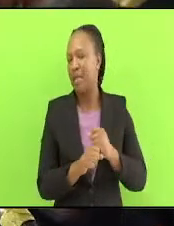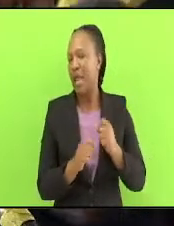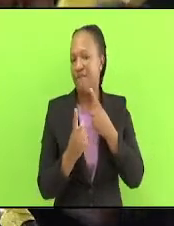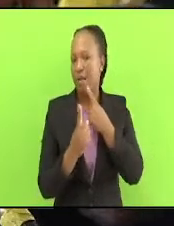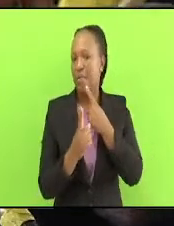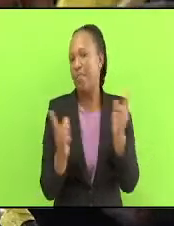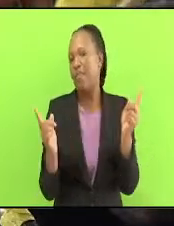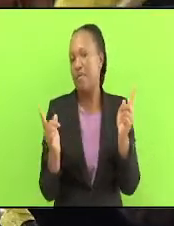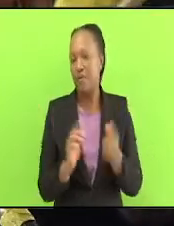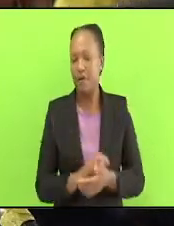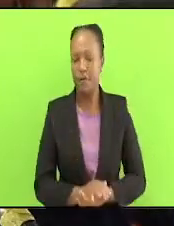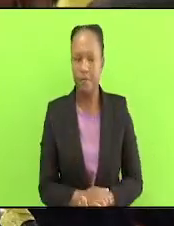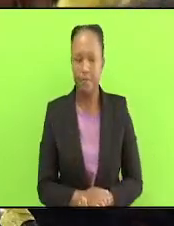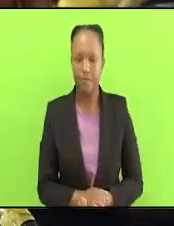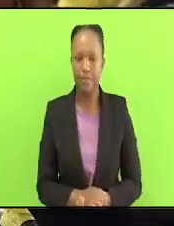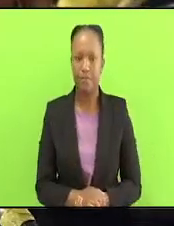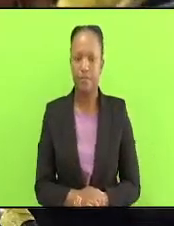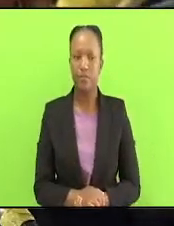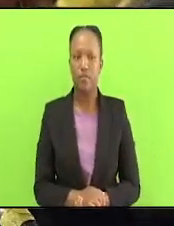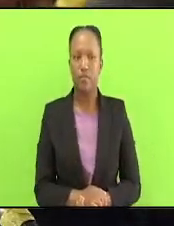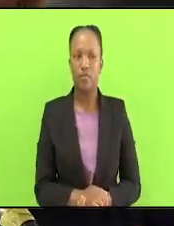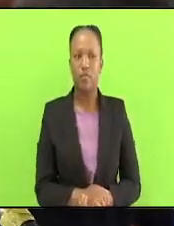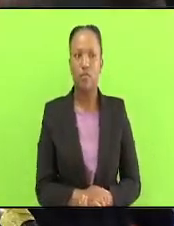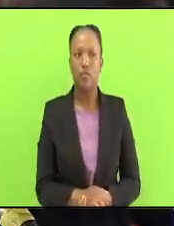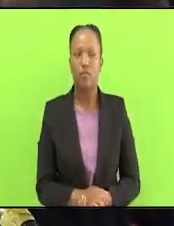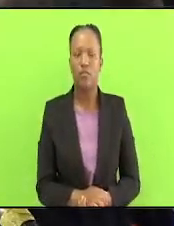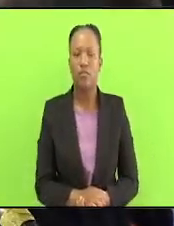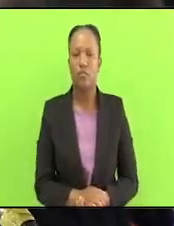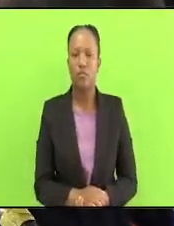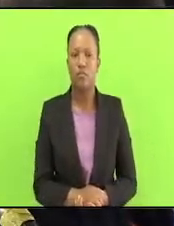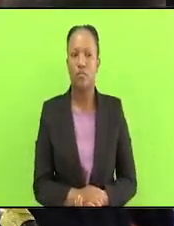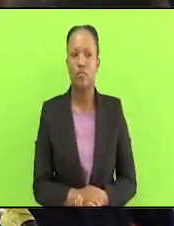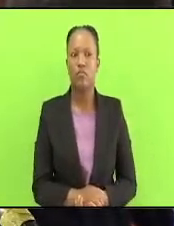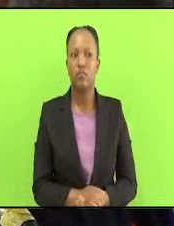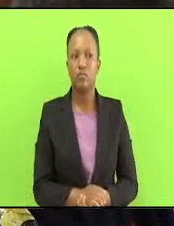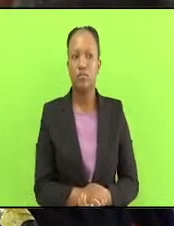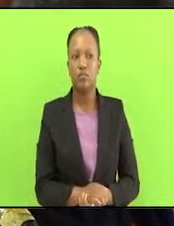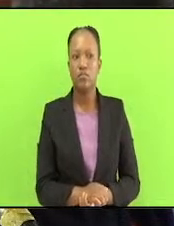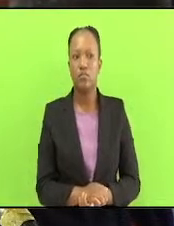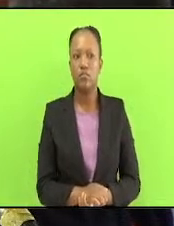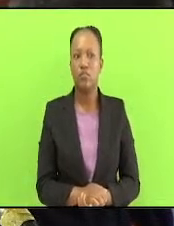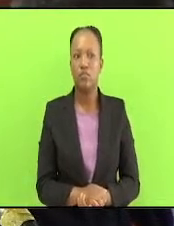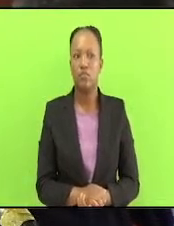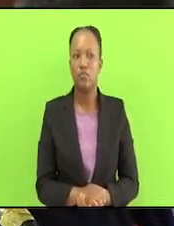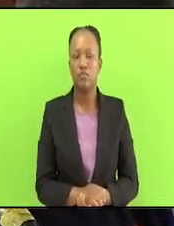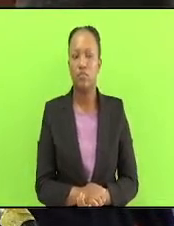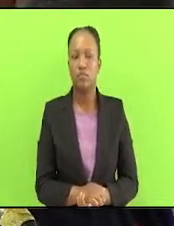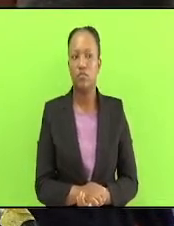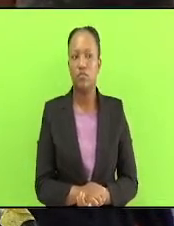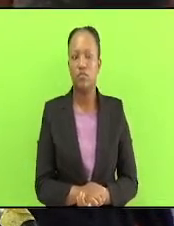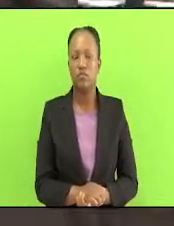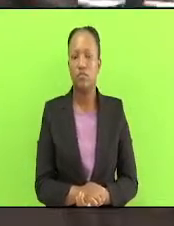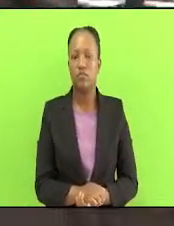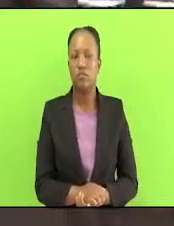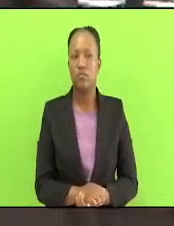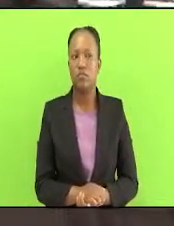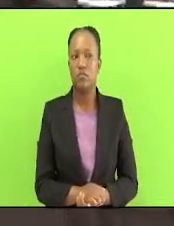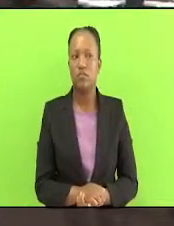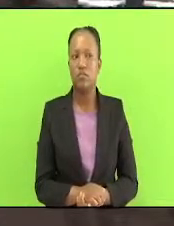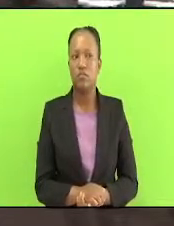Northwest Fire Protection Disaster mokgatlho o ile wa kopa gore kgang ya go runya ga melelo e le kaiwe